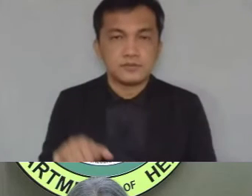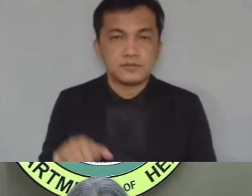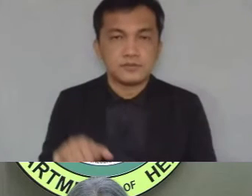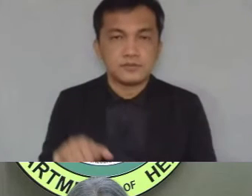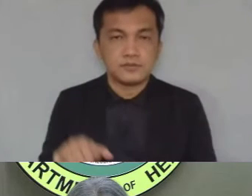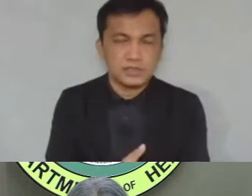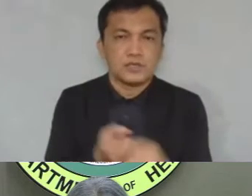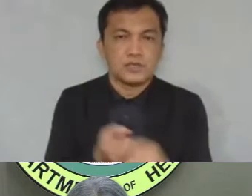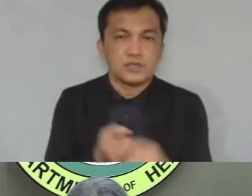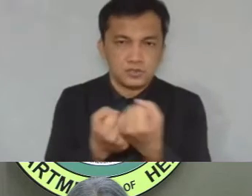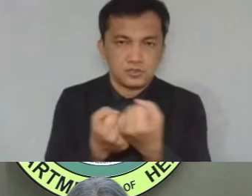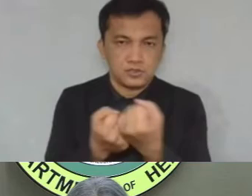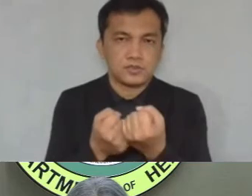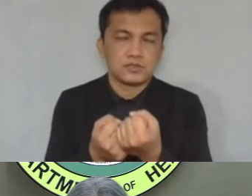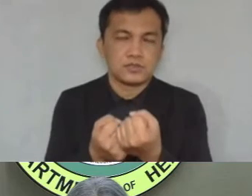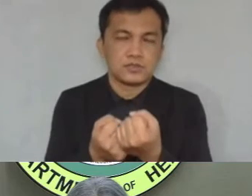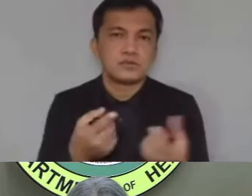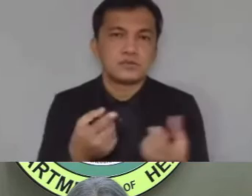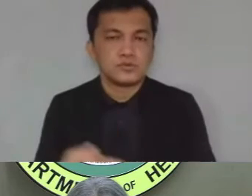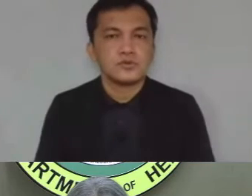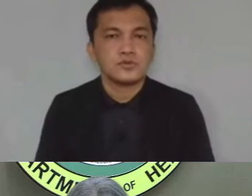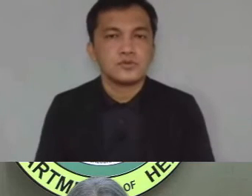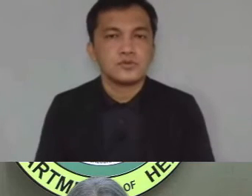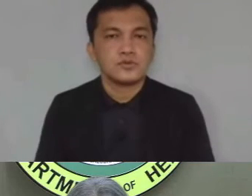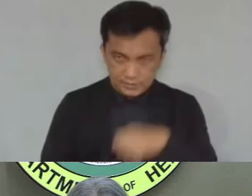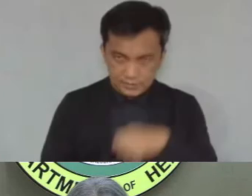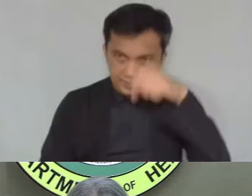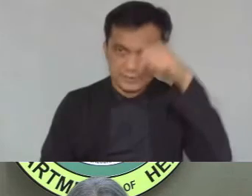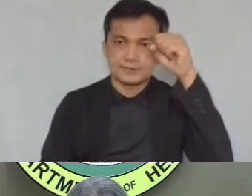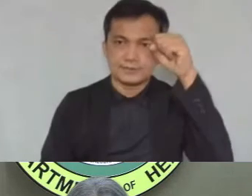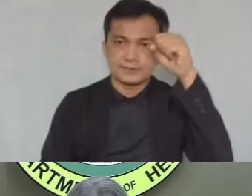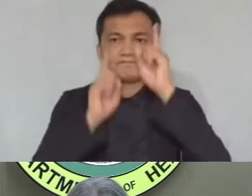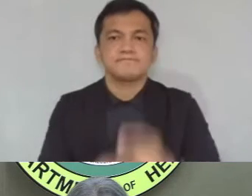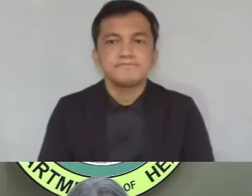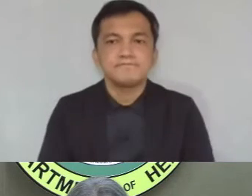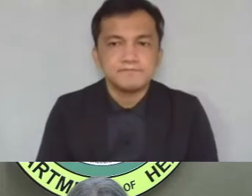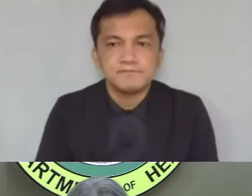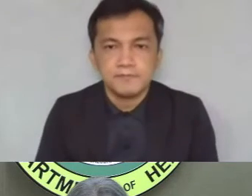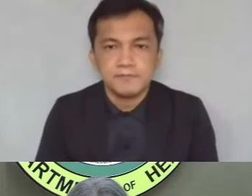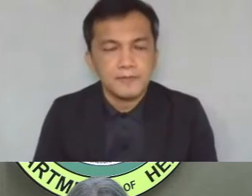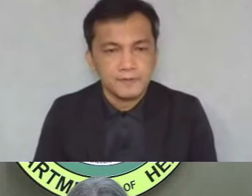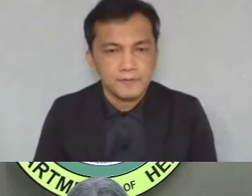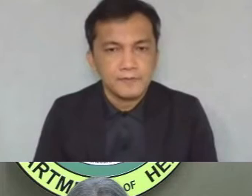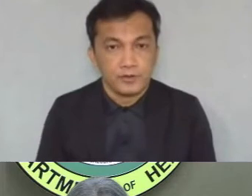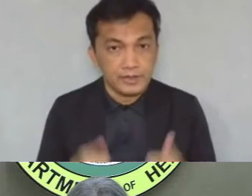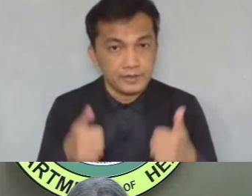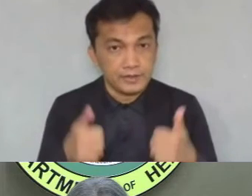and more supportive of what they are doing in that health facility. So yes, definitely.